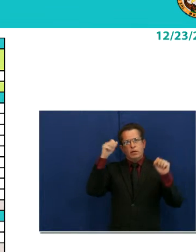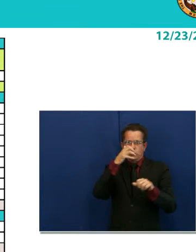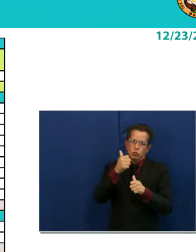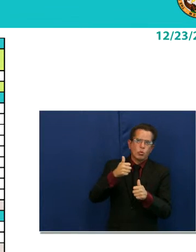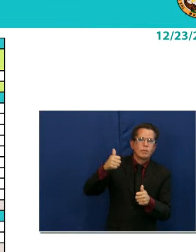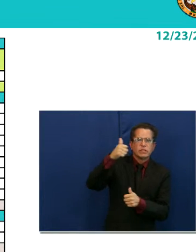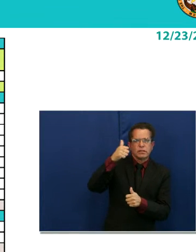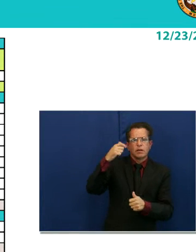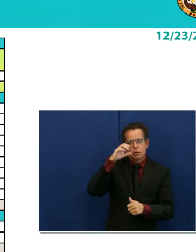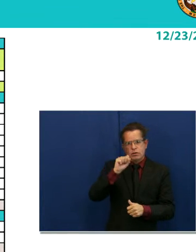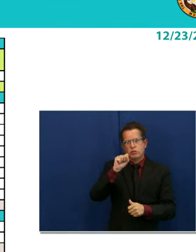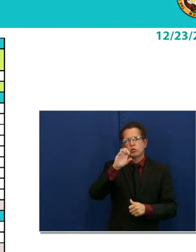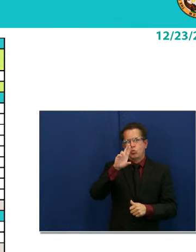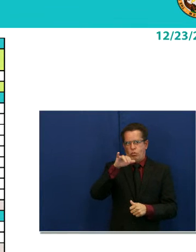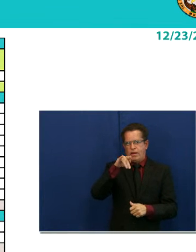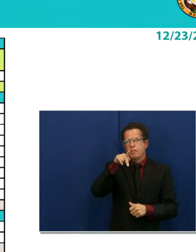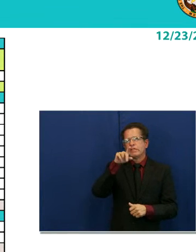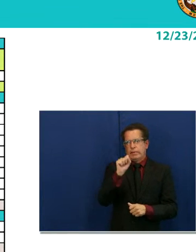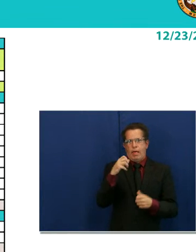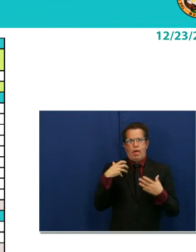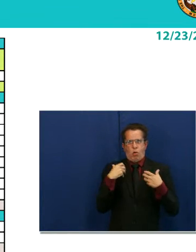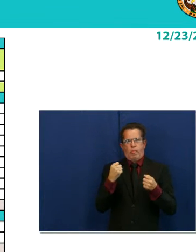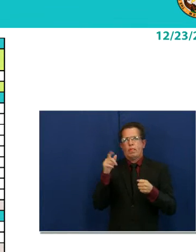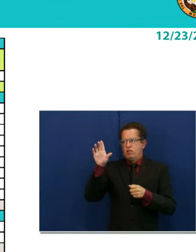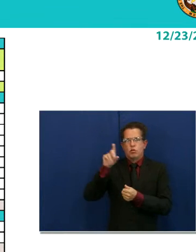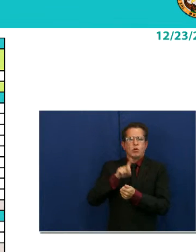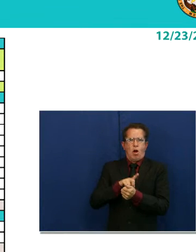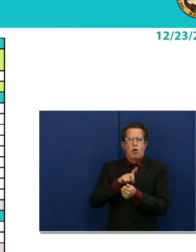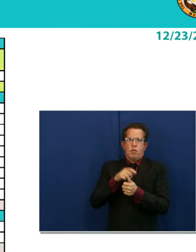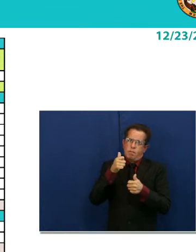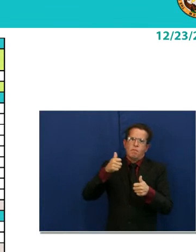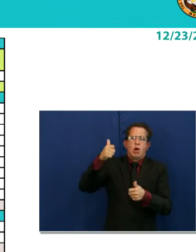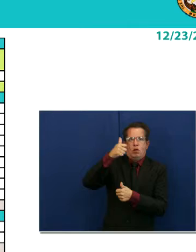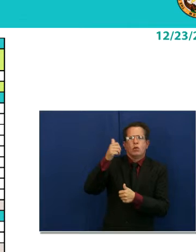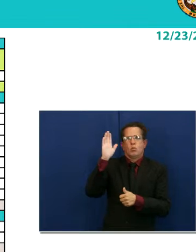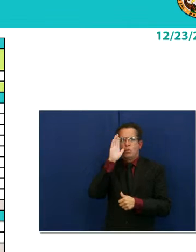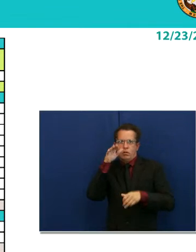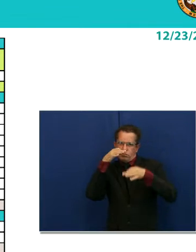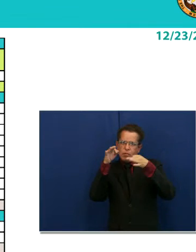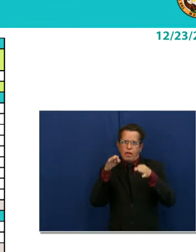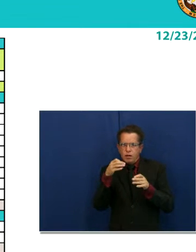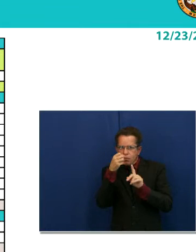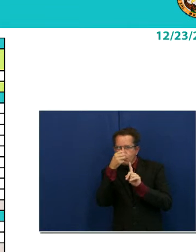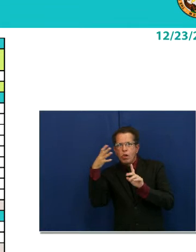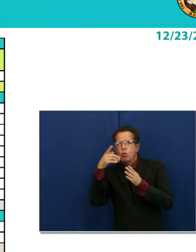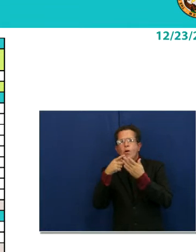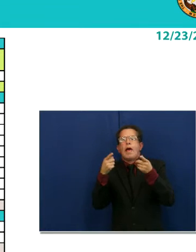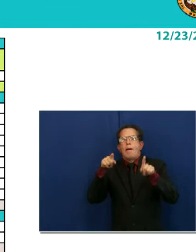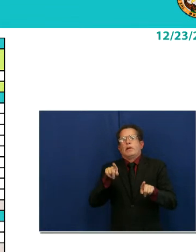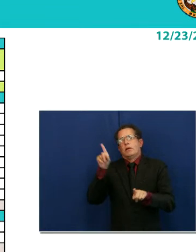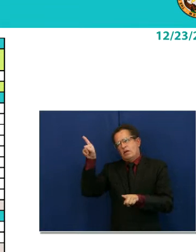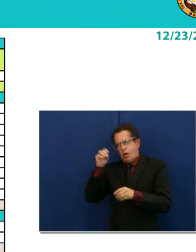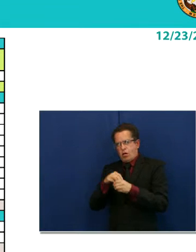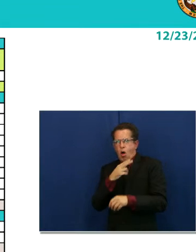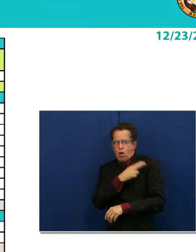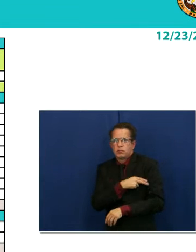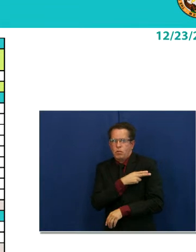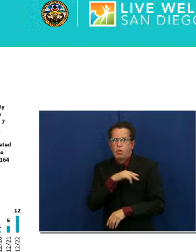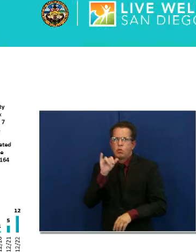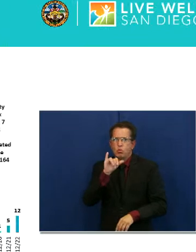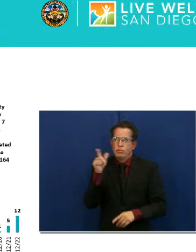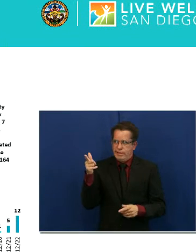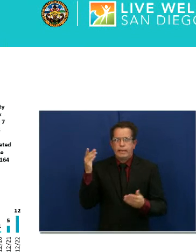talk further about hospitalizations in our local healthcare system. So as we move to the next